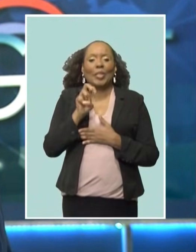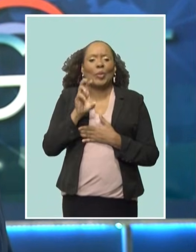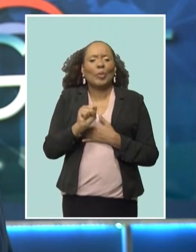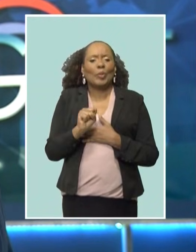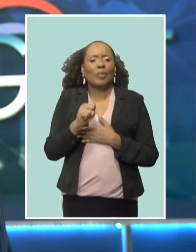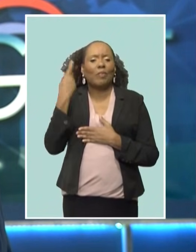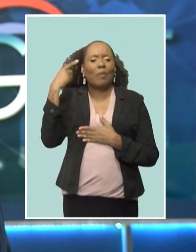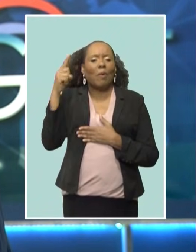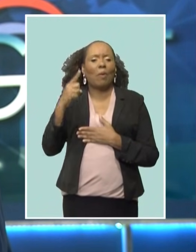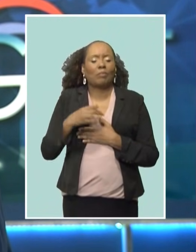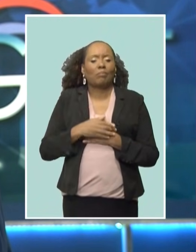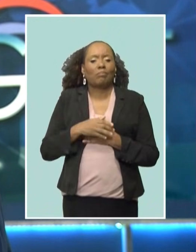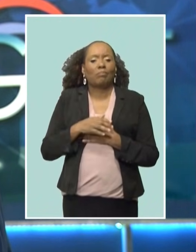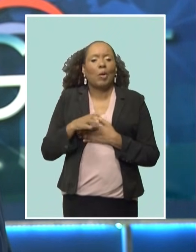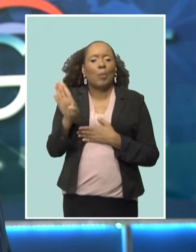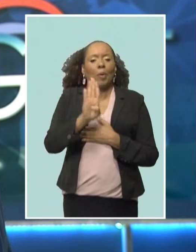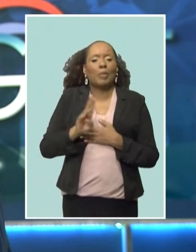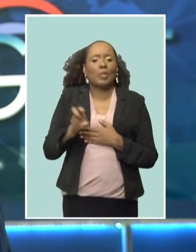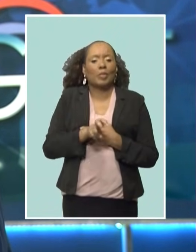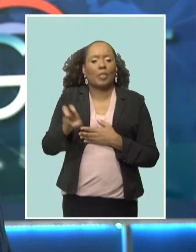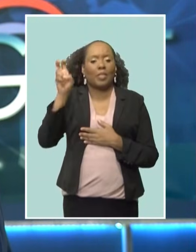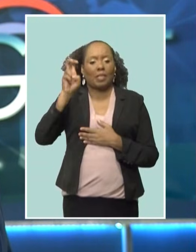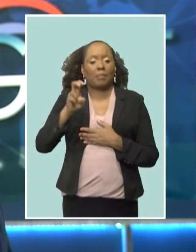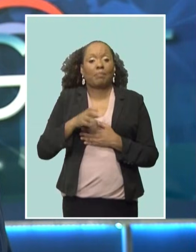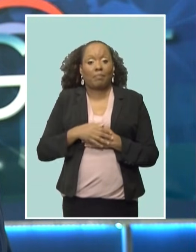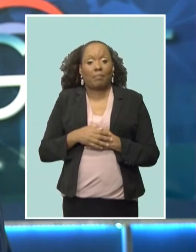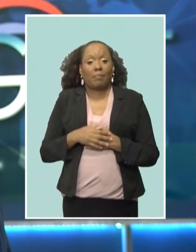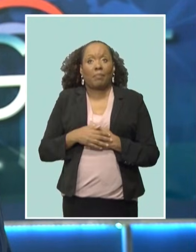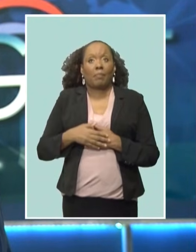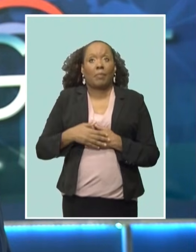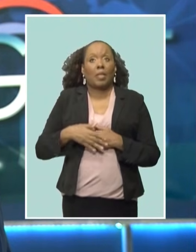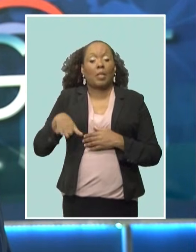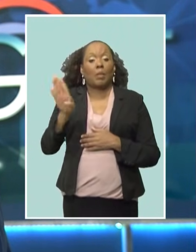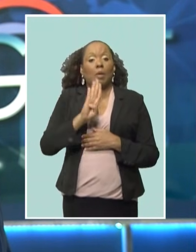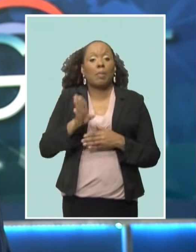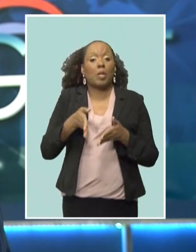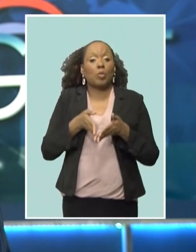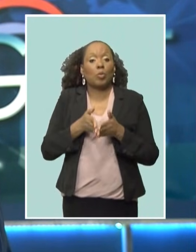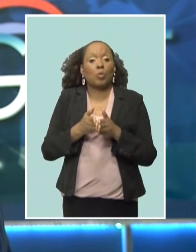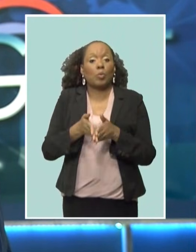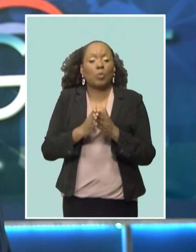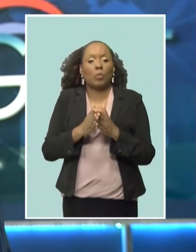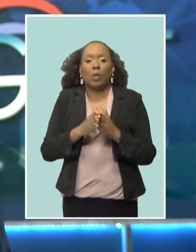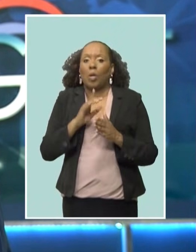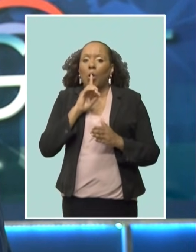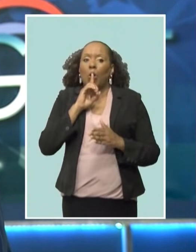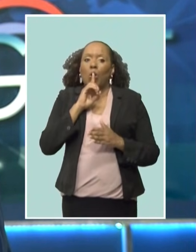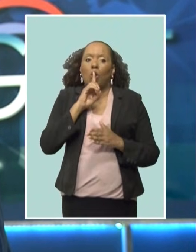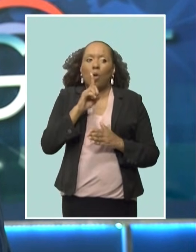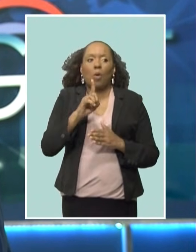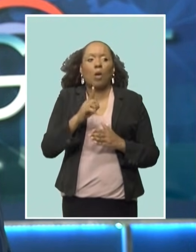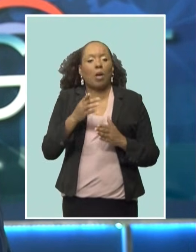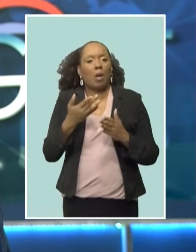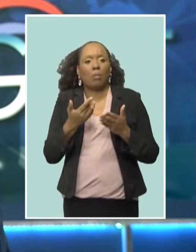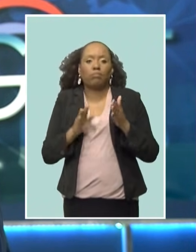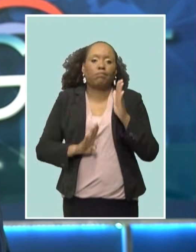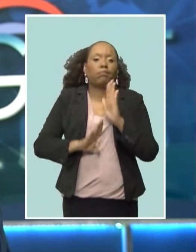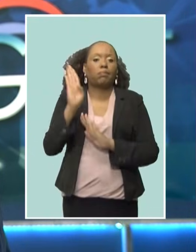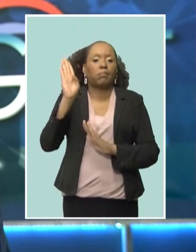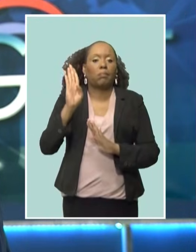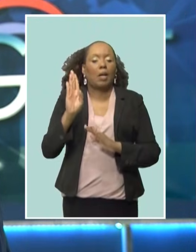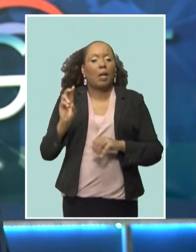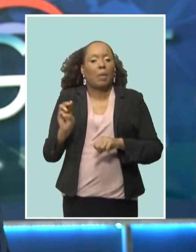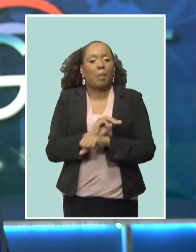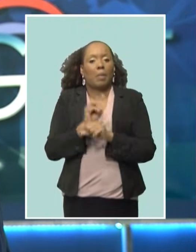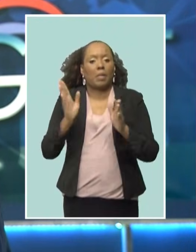sector. The island's cruise industry is in for another major boost. Minister of Tourism and International Transport